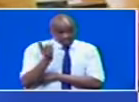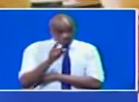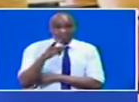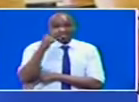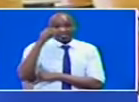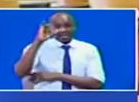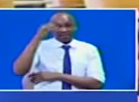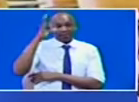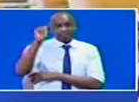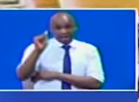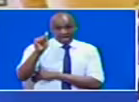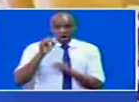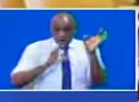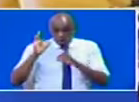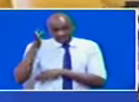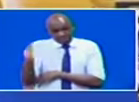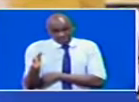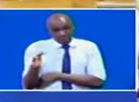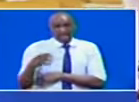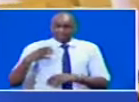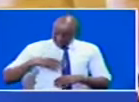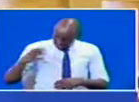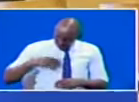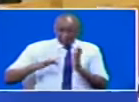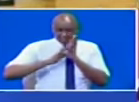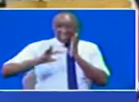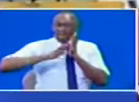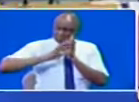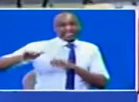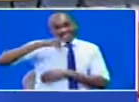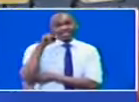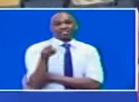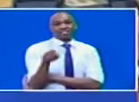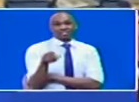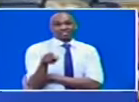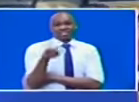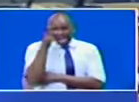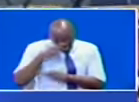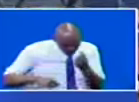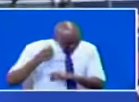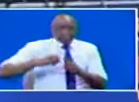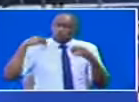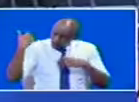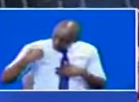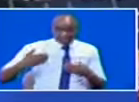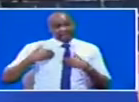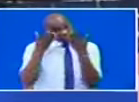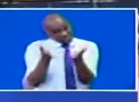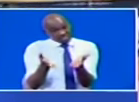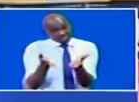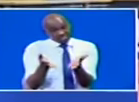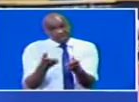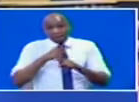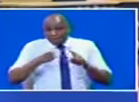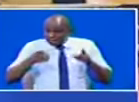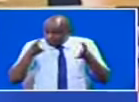Hall, arguably one of the country's most iconic public lecture halls, is usually a buzz of activity around a time like this.